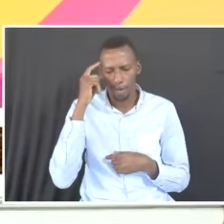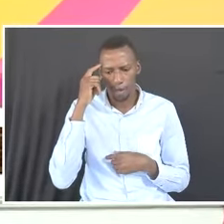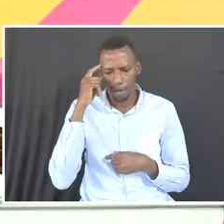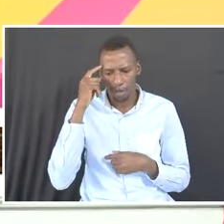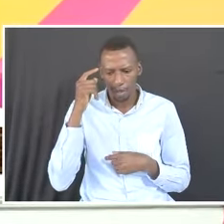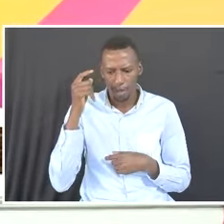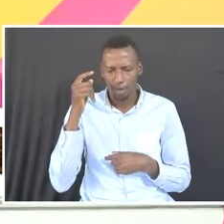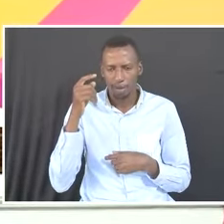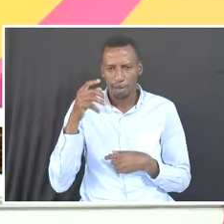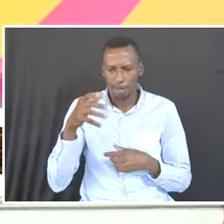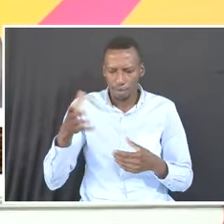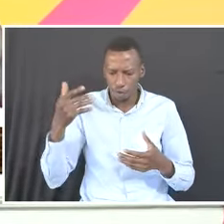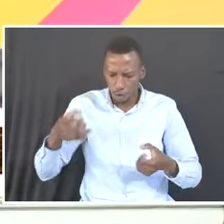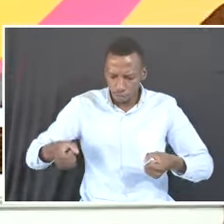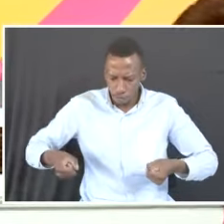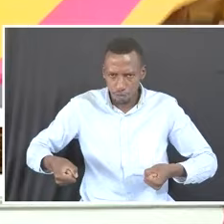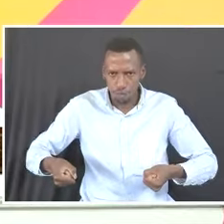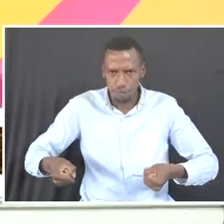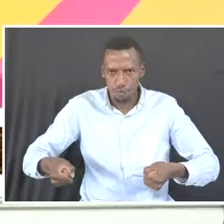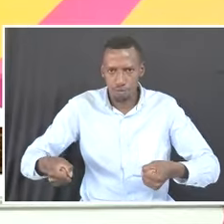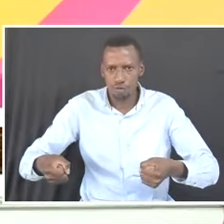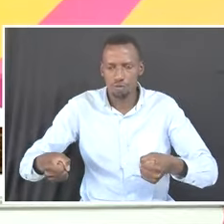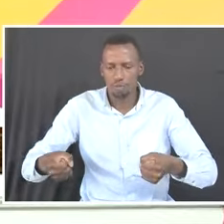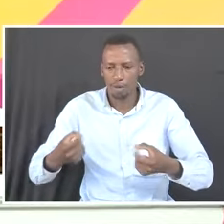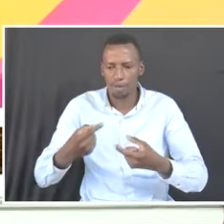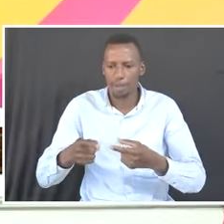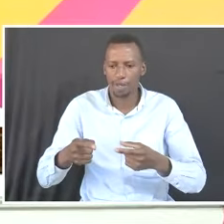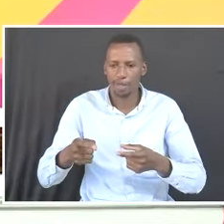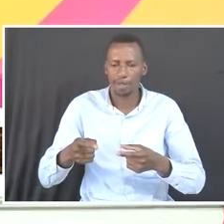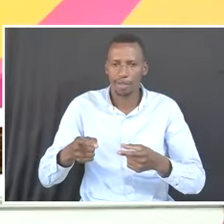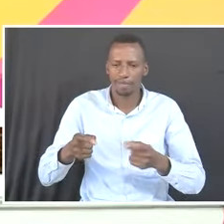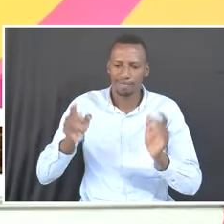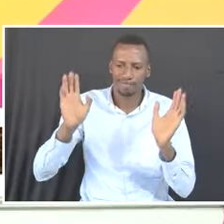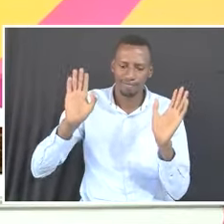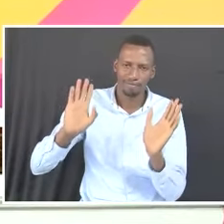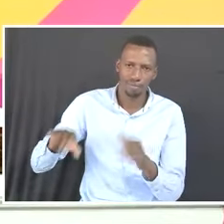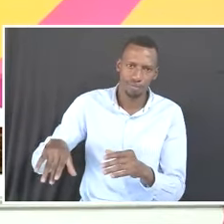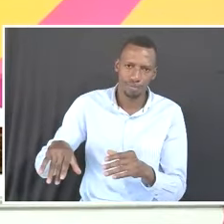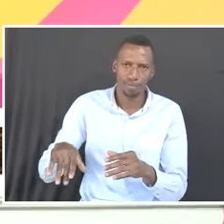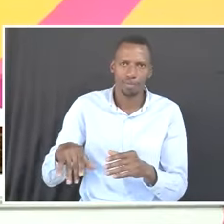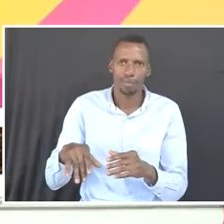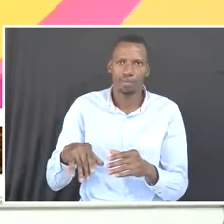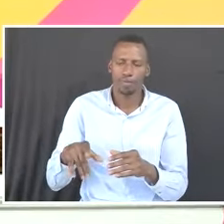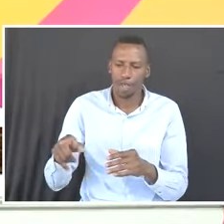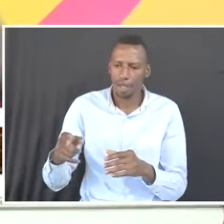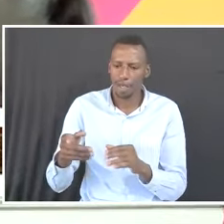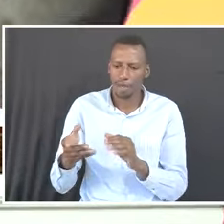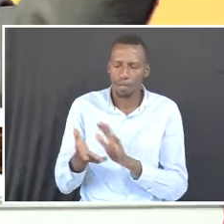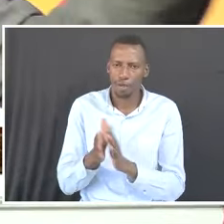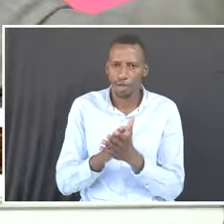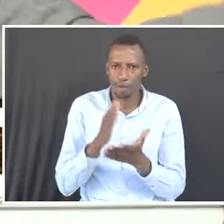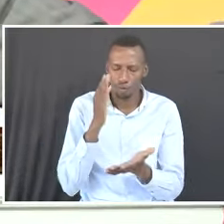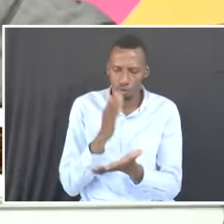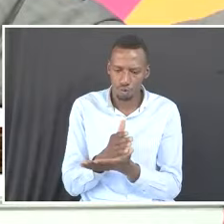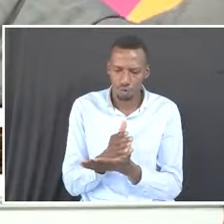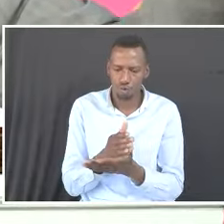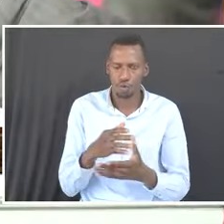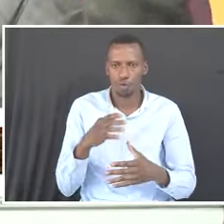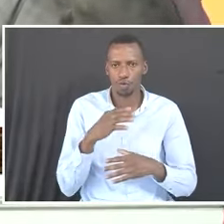he was resolved not to turn back. But through test and trial, he proved true to his